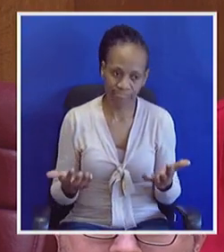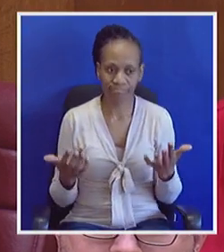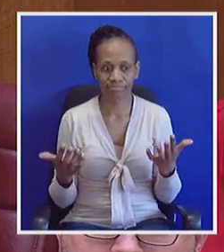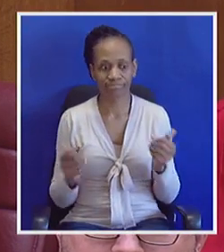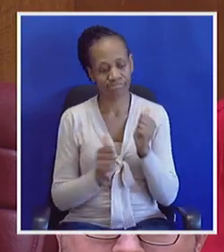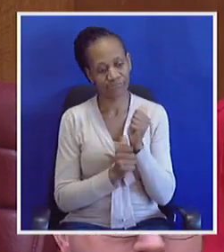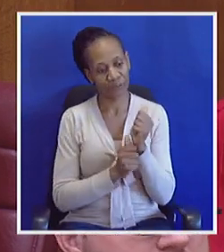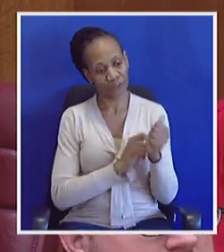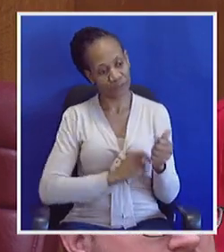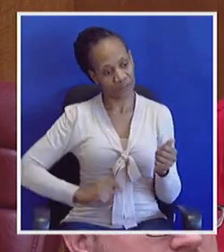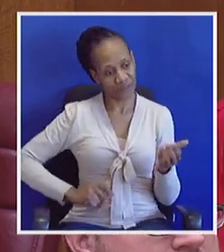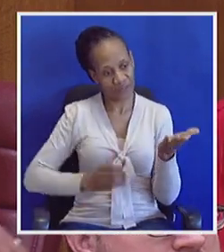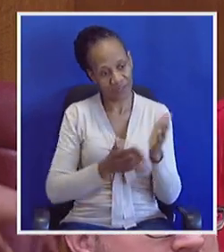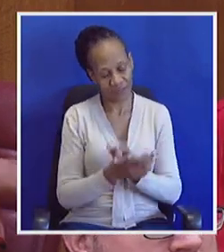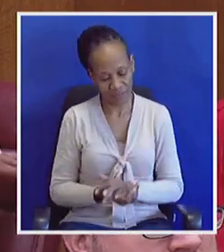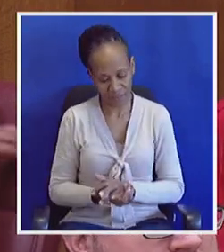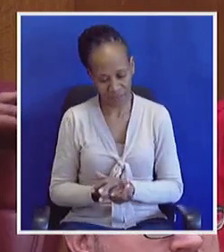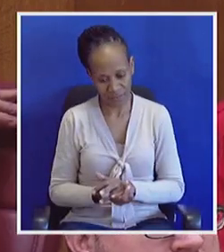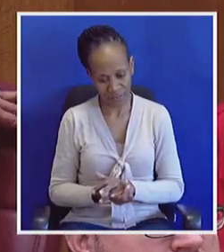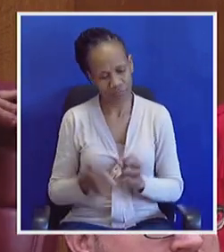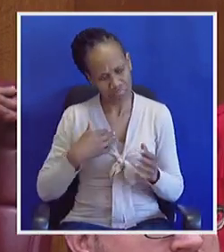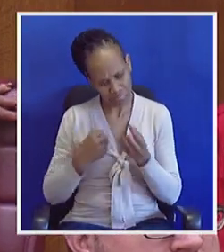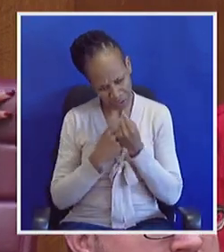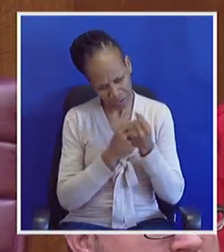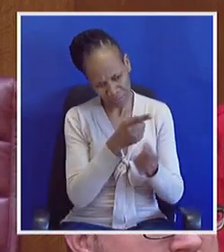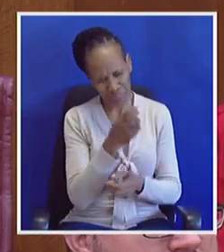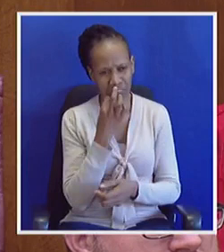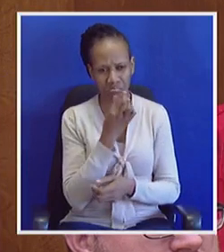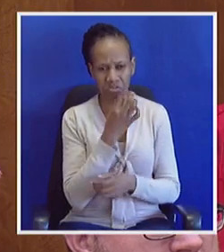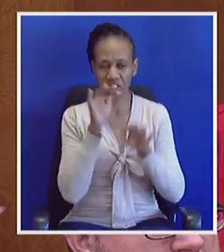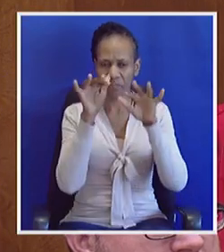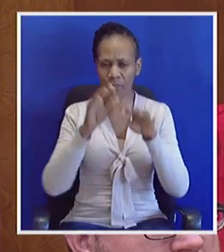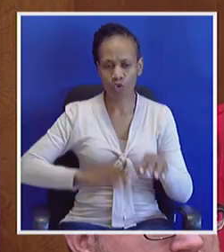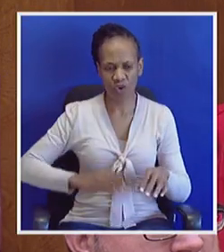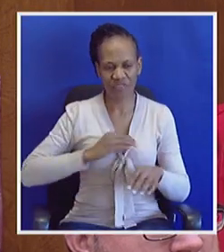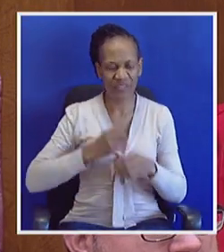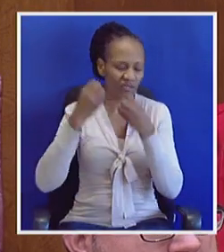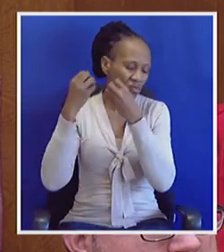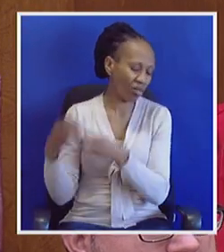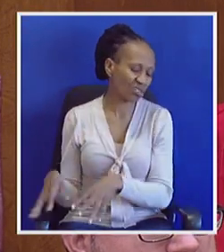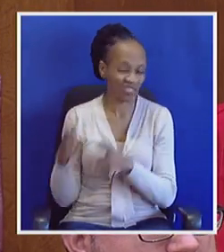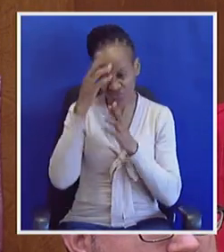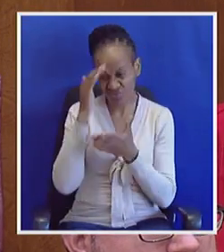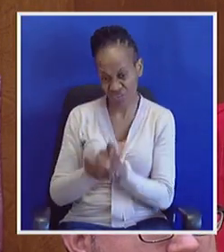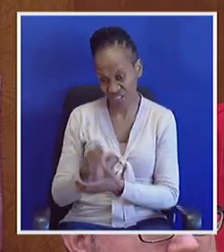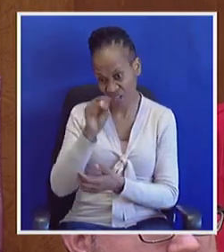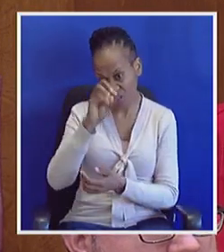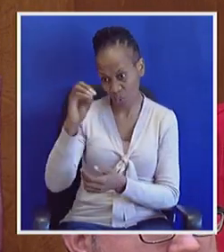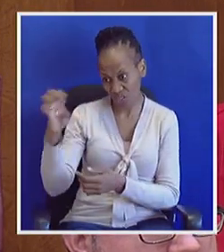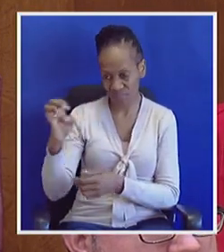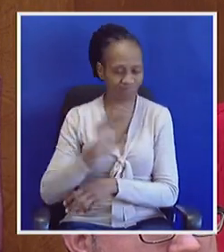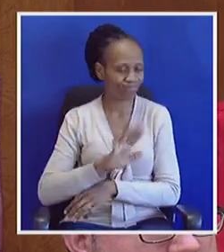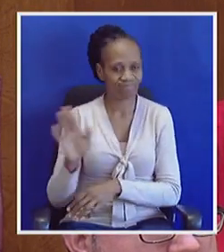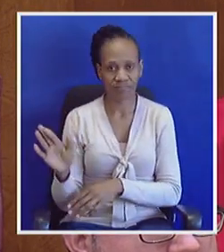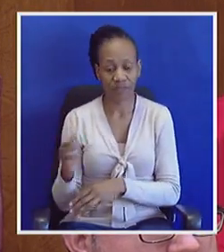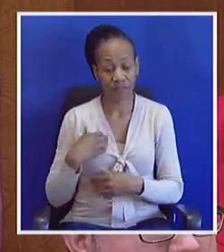Deputy President, I agree with you when you say the public has lost confidence in our SOEs, because it is